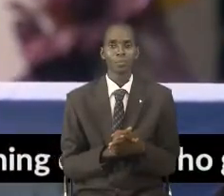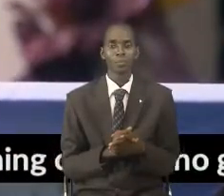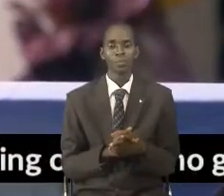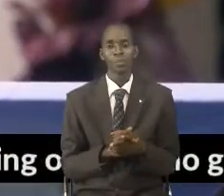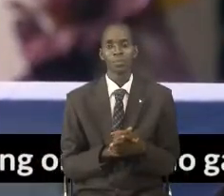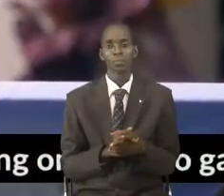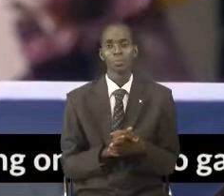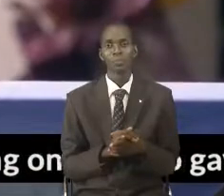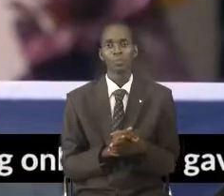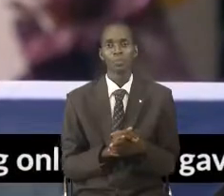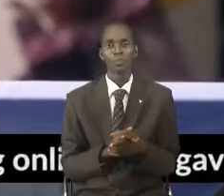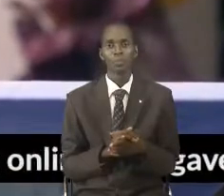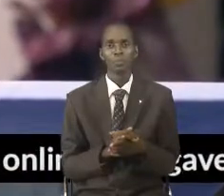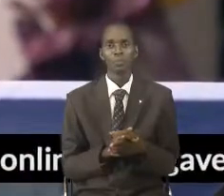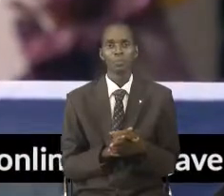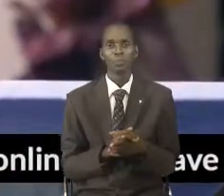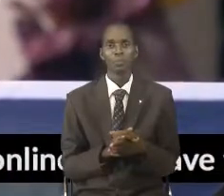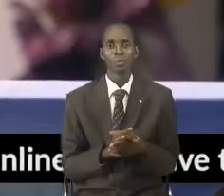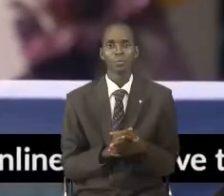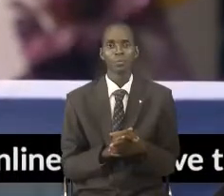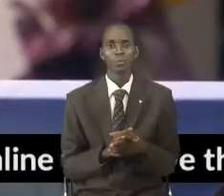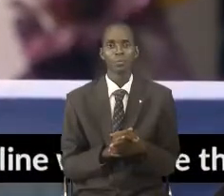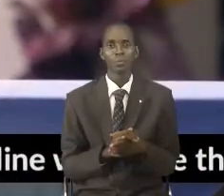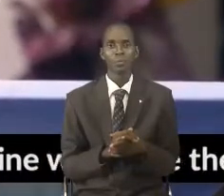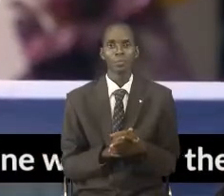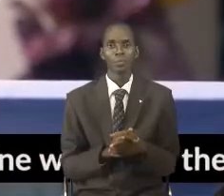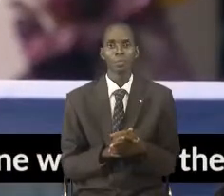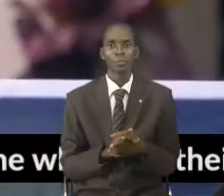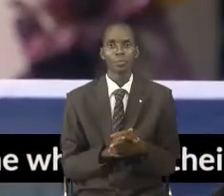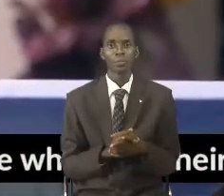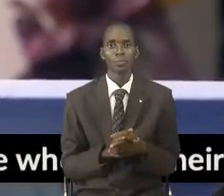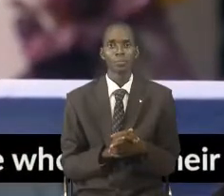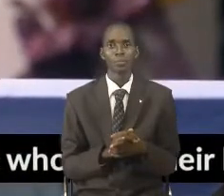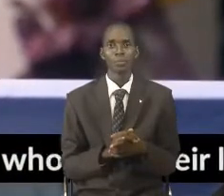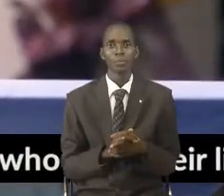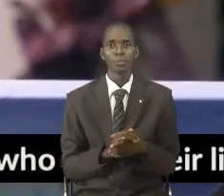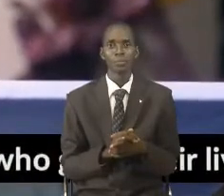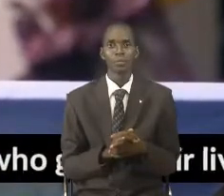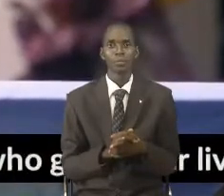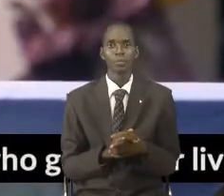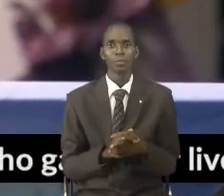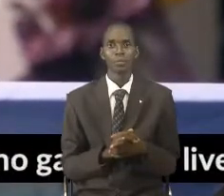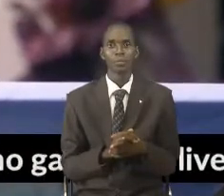Okay. On the right hand, if you're true, wave your hand, signify.